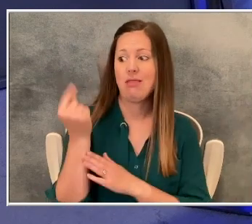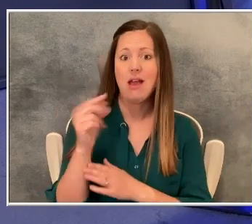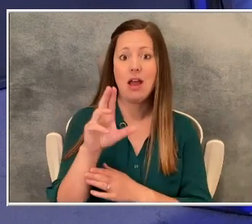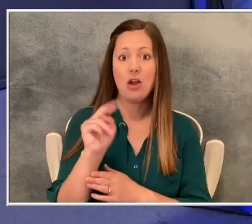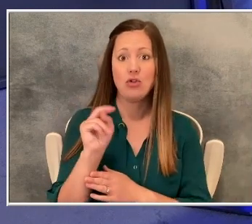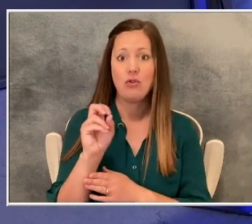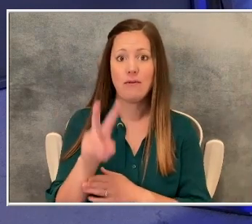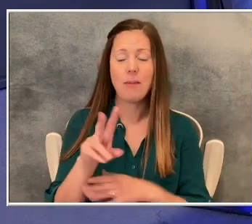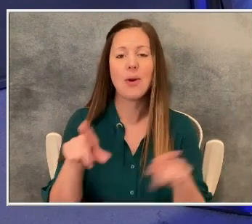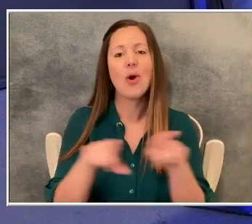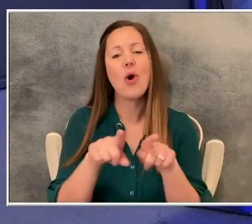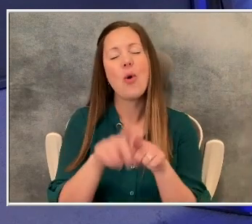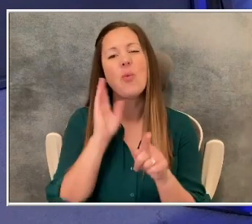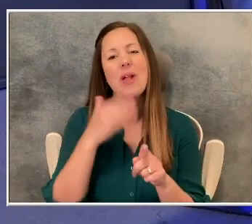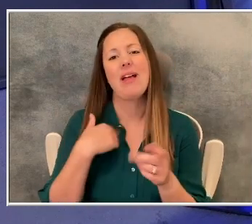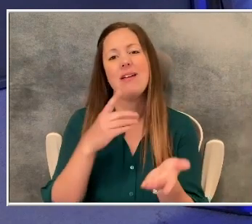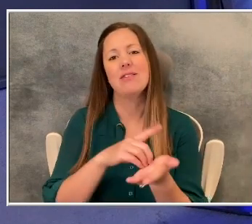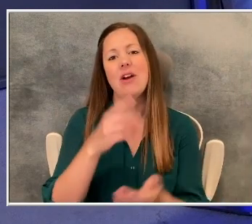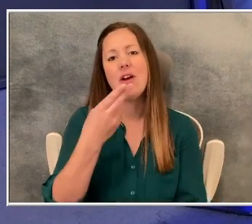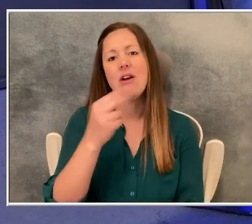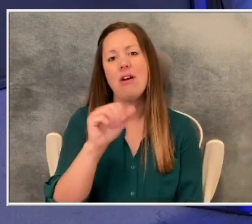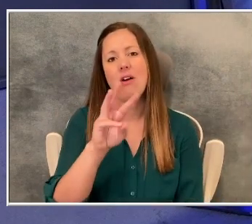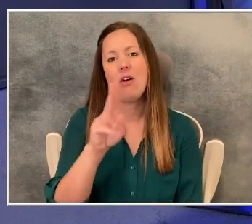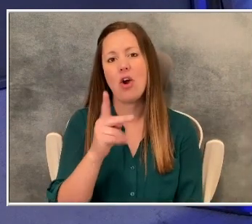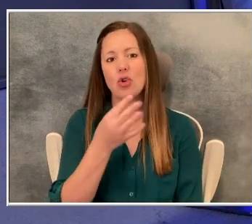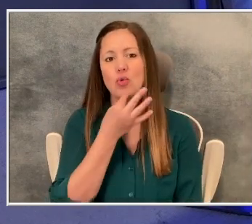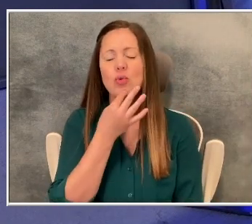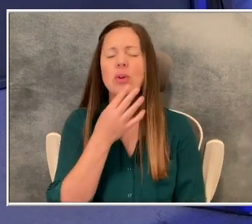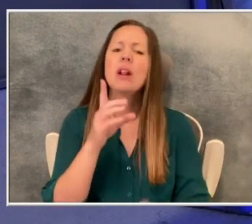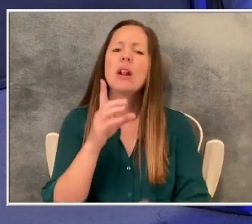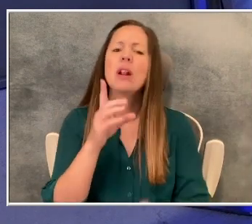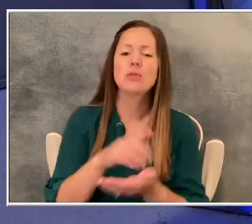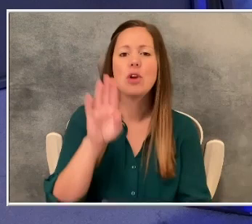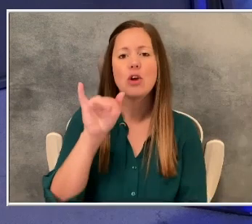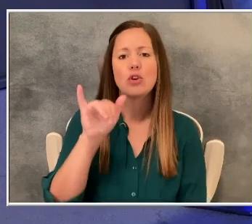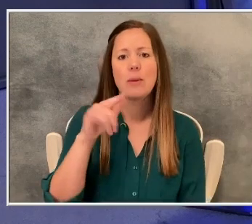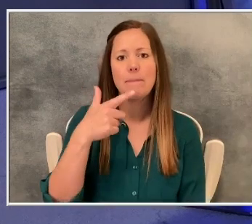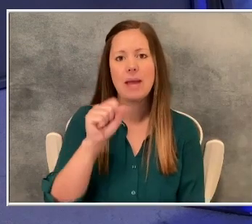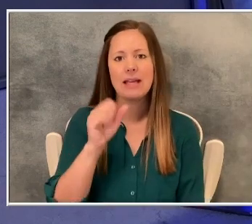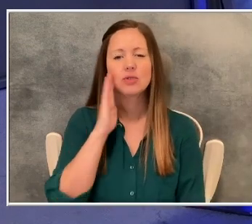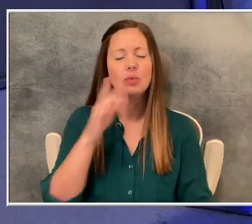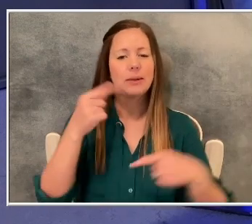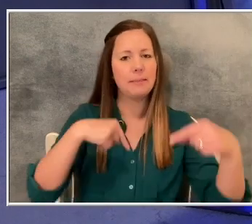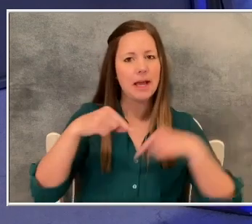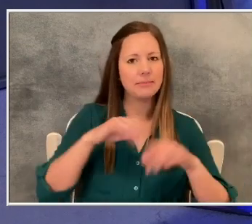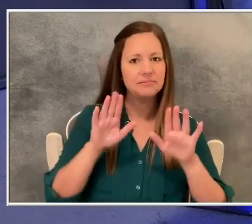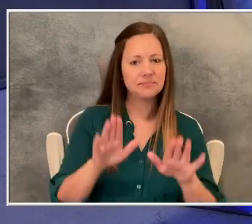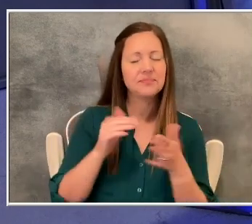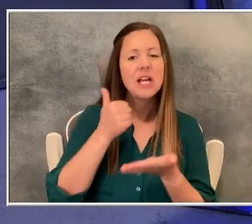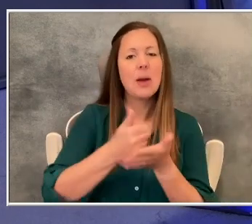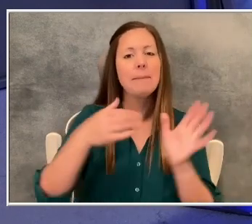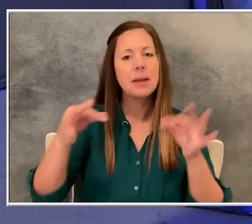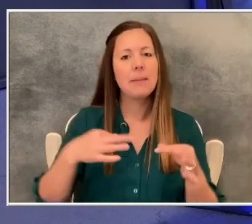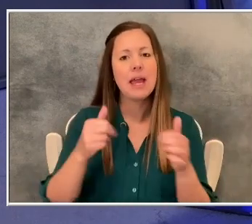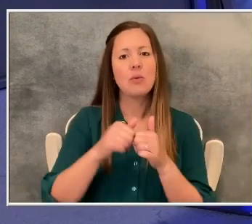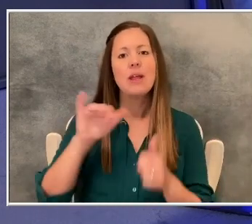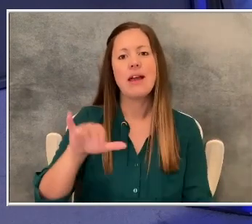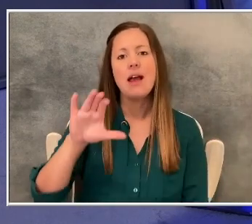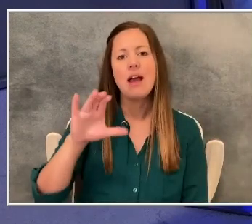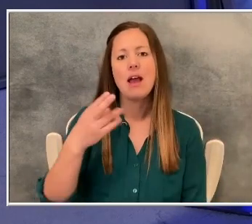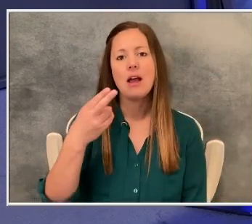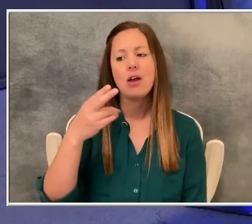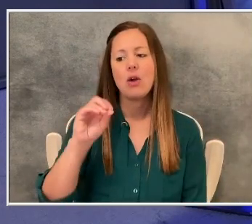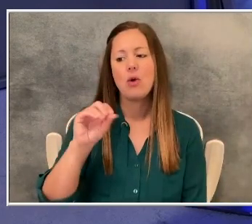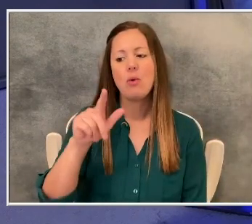Hawk here in just a bit. Dr. Biggs, let's back up. Help us explain with this cholesterol plaque that gunks up our vessels.